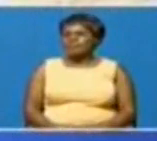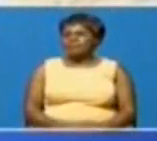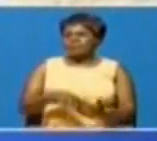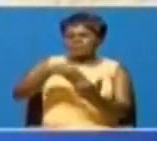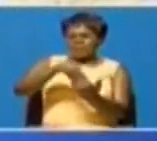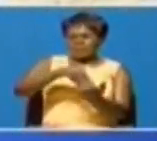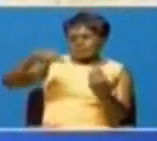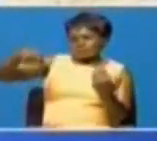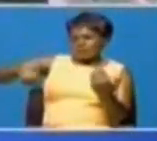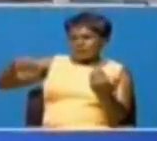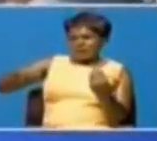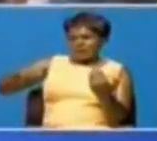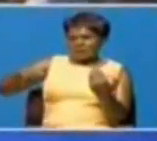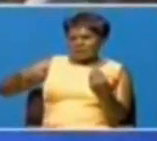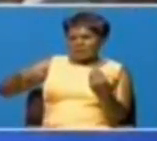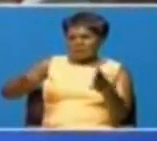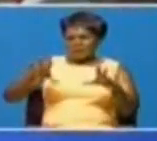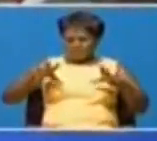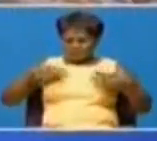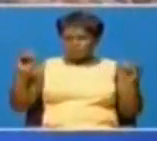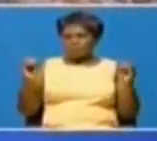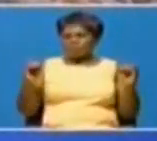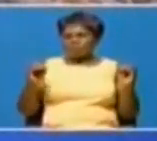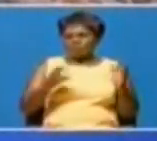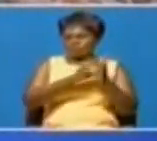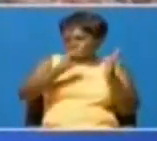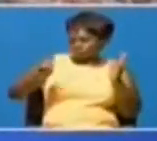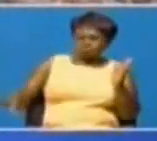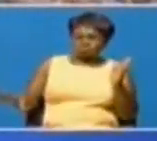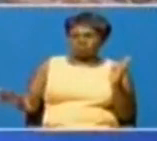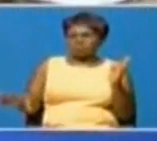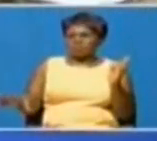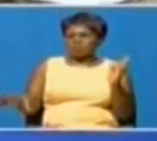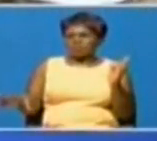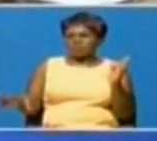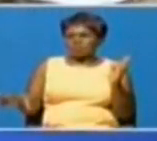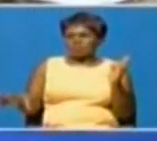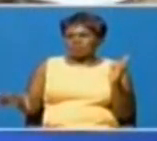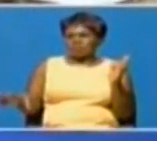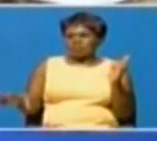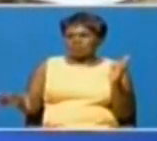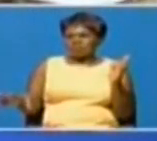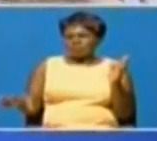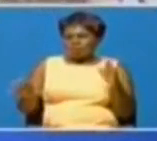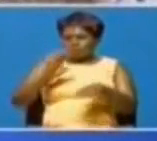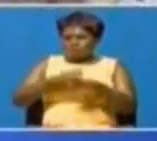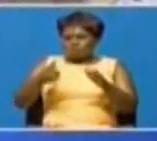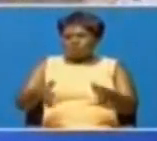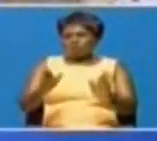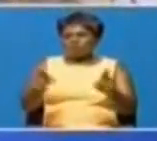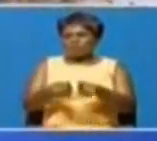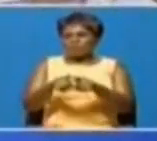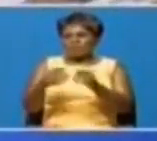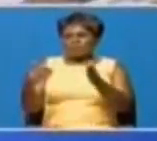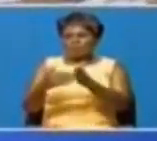Plastic bags have gone from being a tolerated nuisance to a discouraged and despised item. If it is not filling the streets, it is